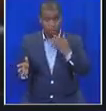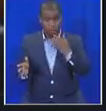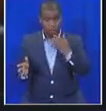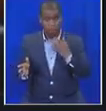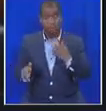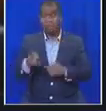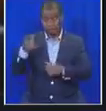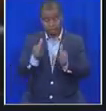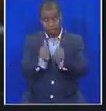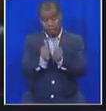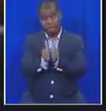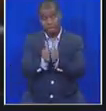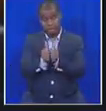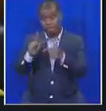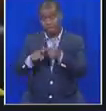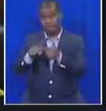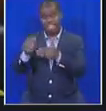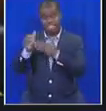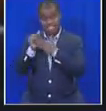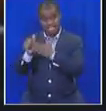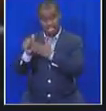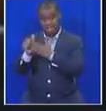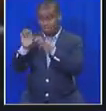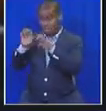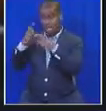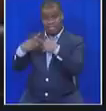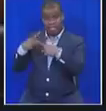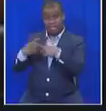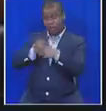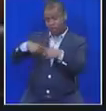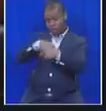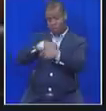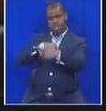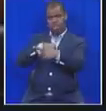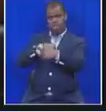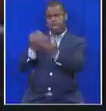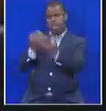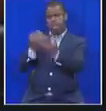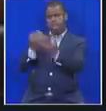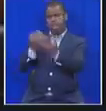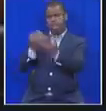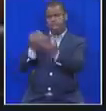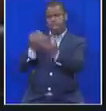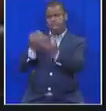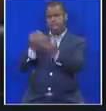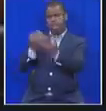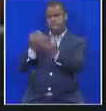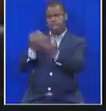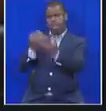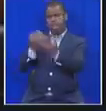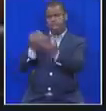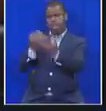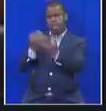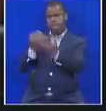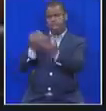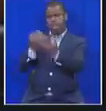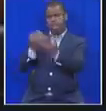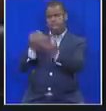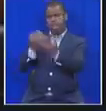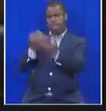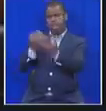the executive, from whom we expect answers to questions by